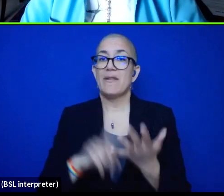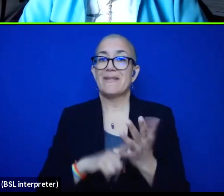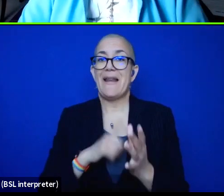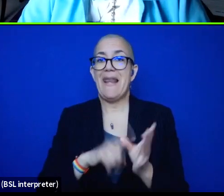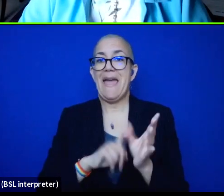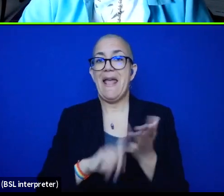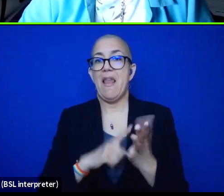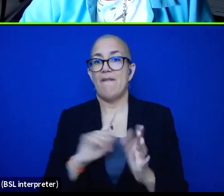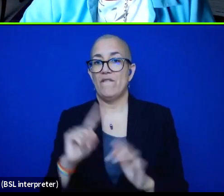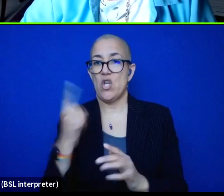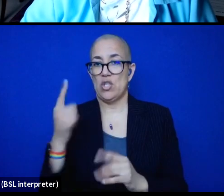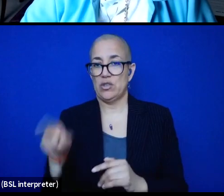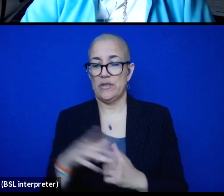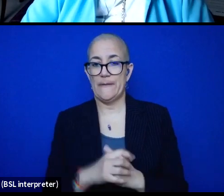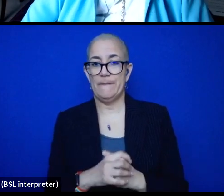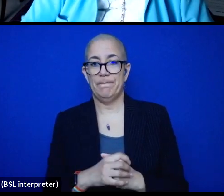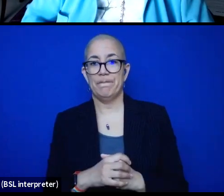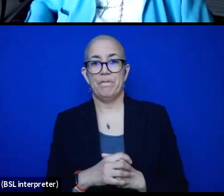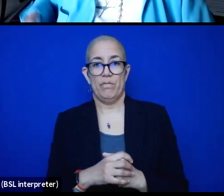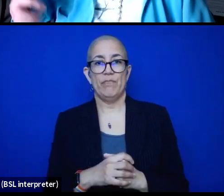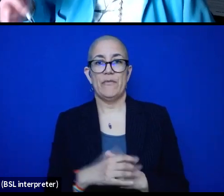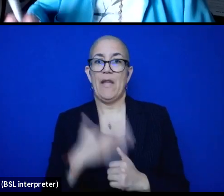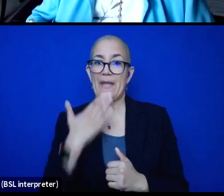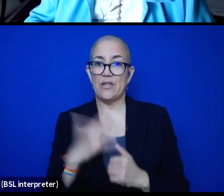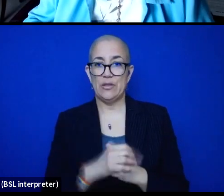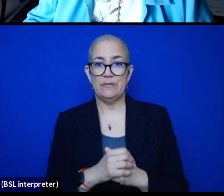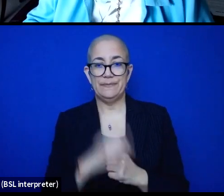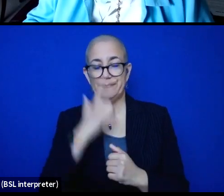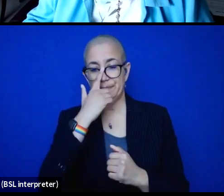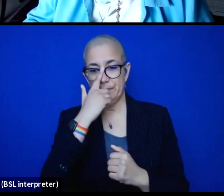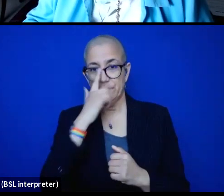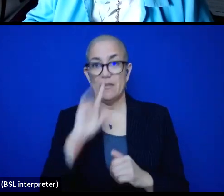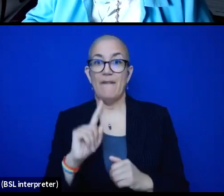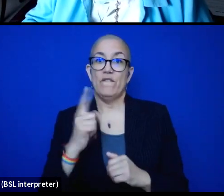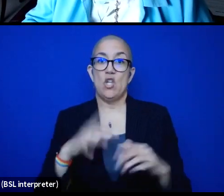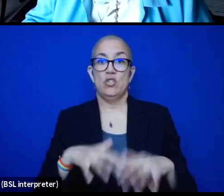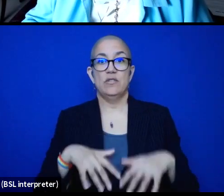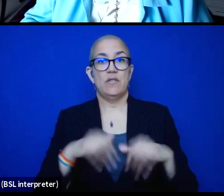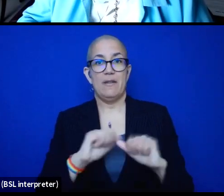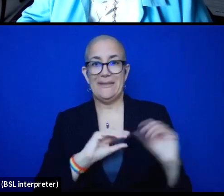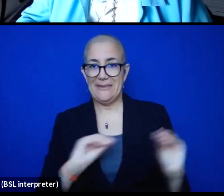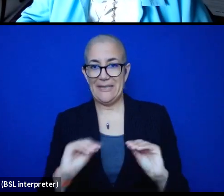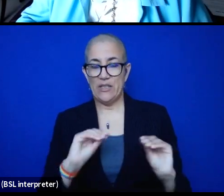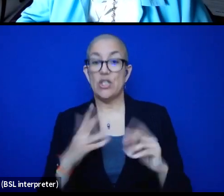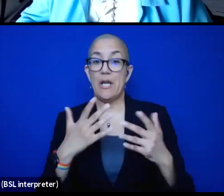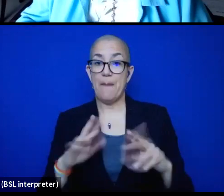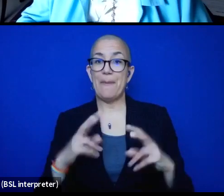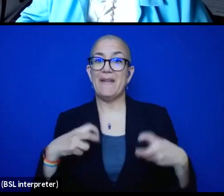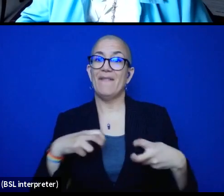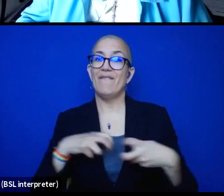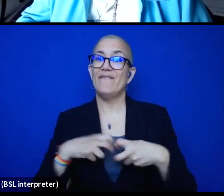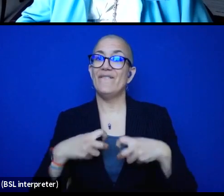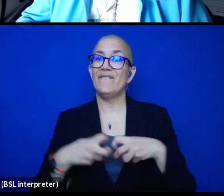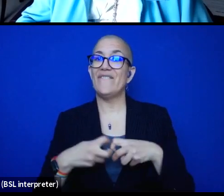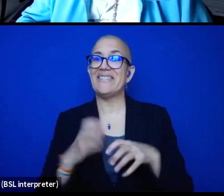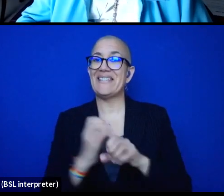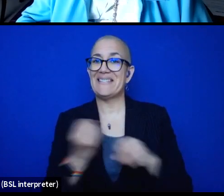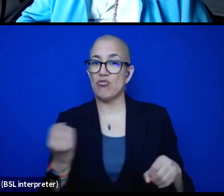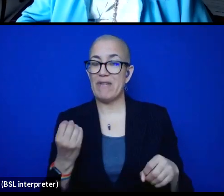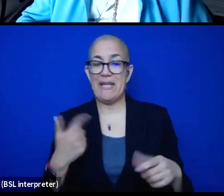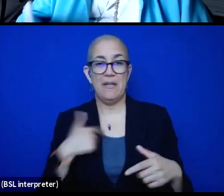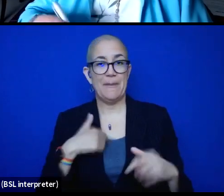this time, don't I? Thank you. So when I first started teaching, actually, whilst I had a physics degree, I didn't have my teaching